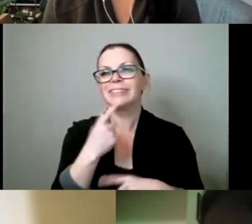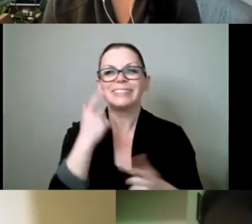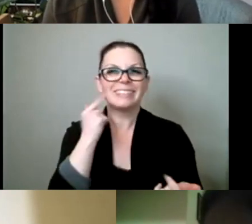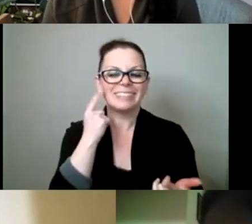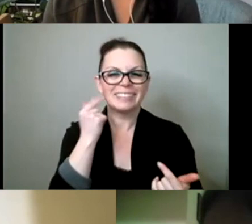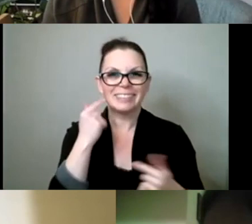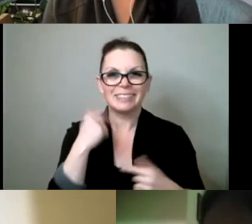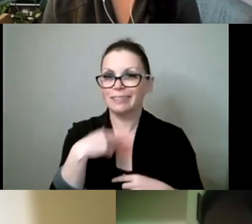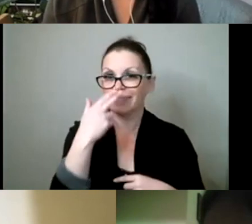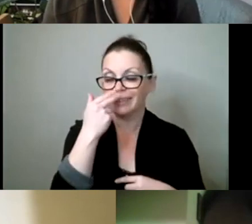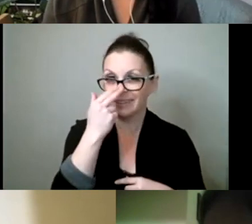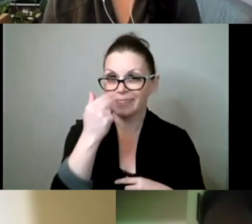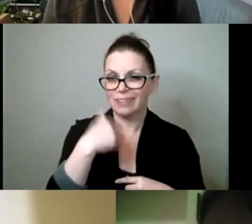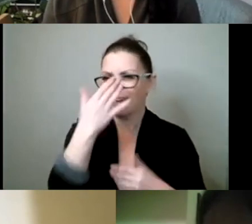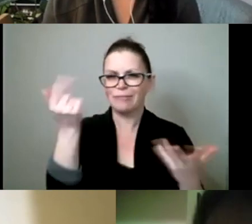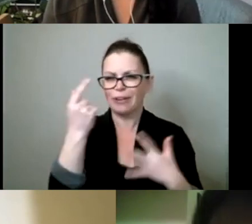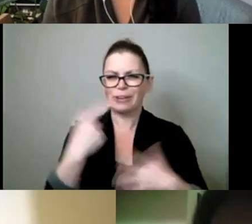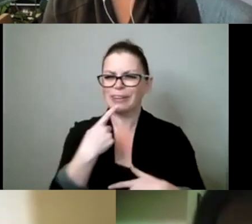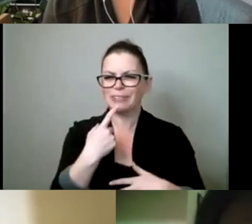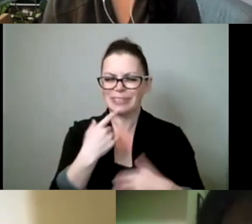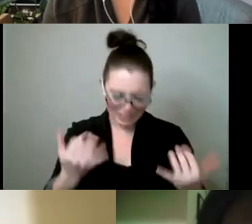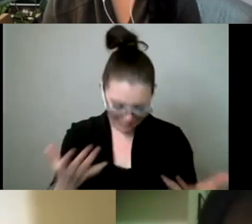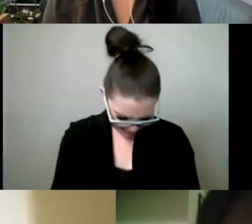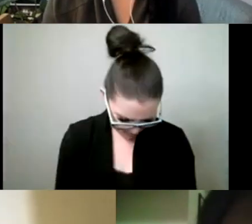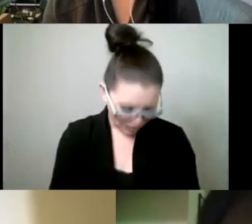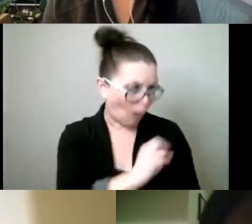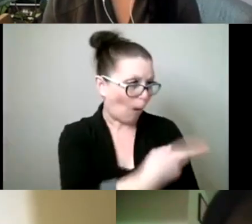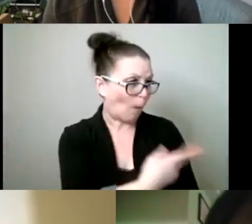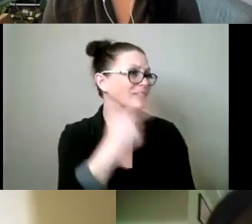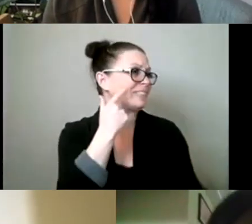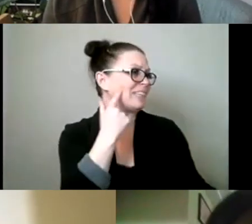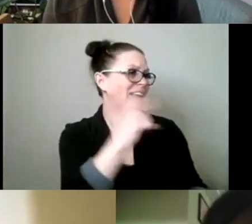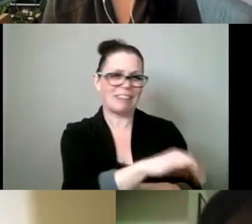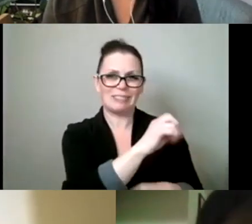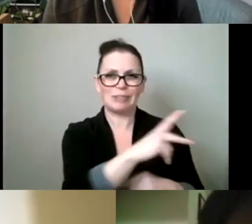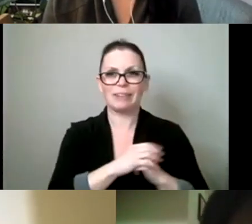it's funny because I forgot what I was going to say now. That's okay.